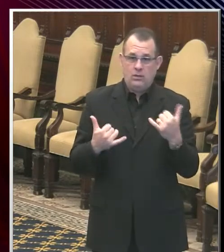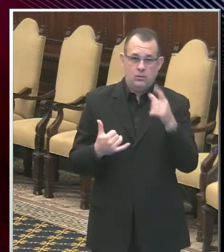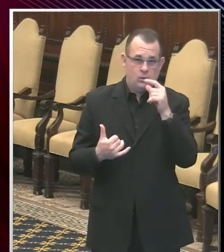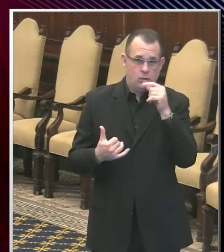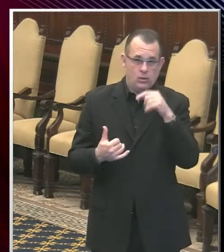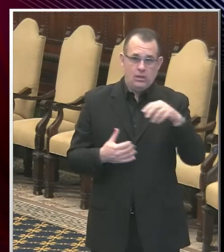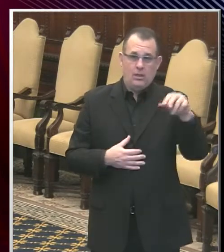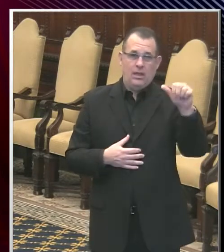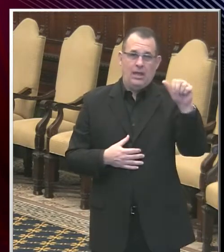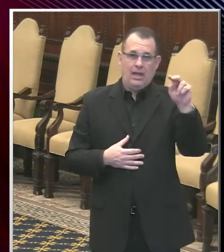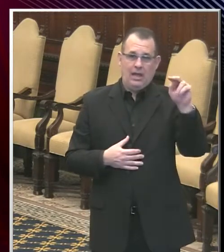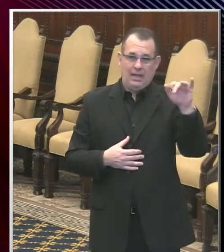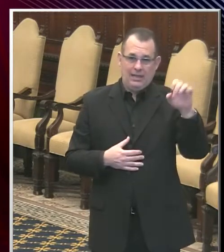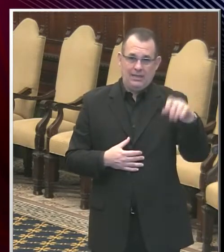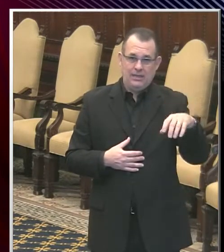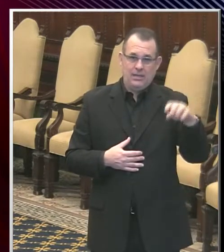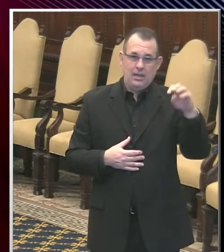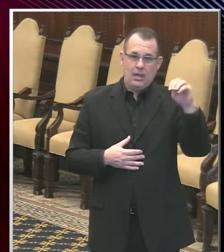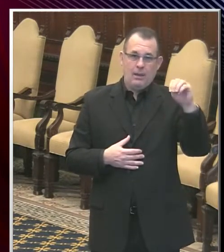McCormick.